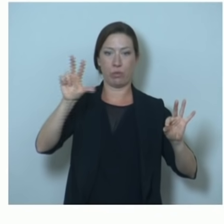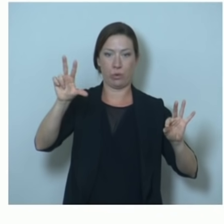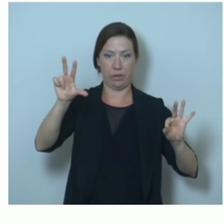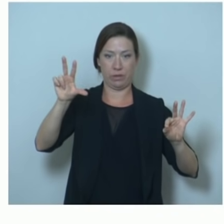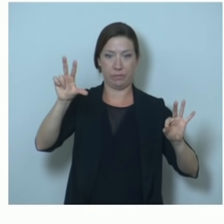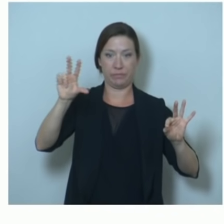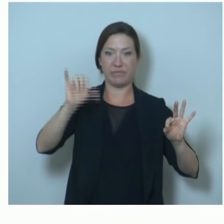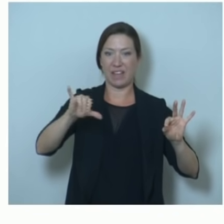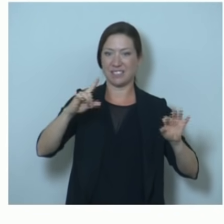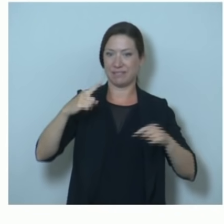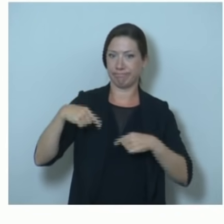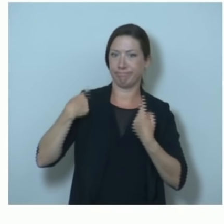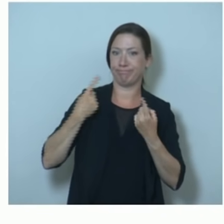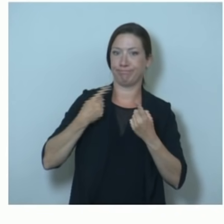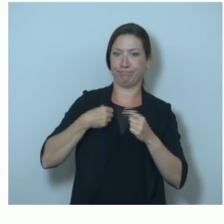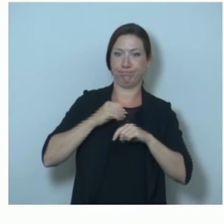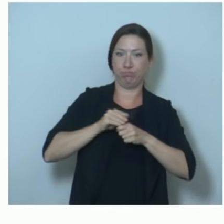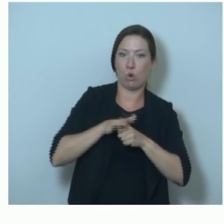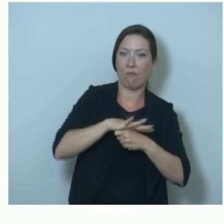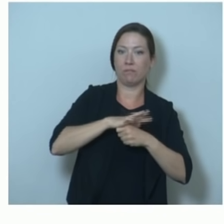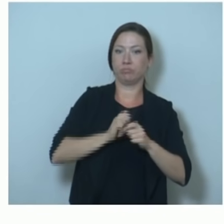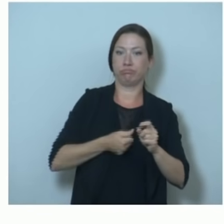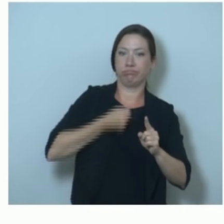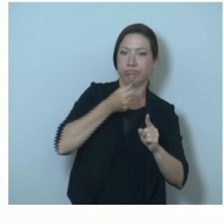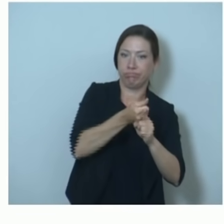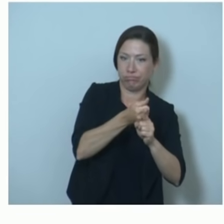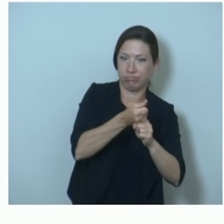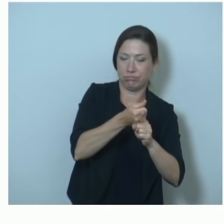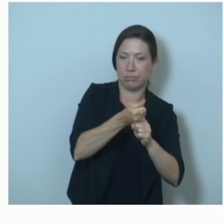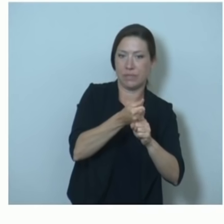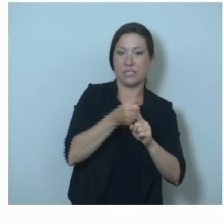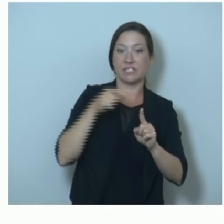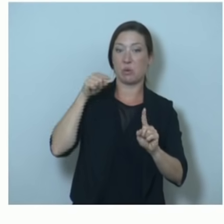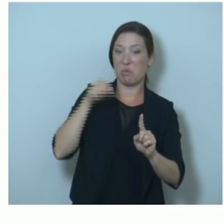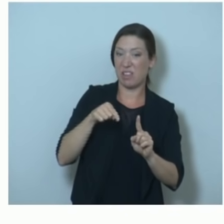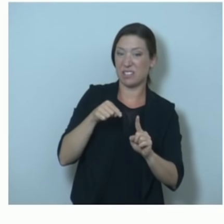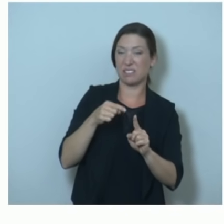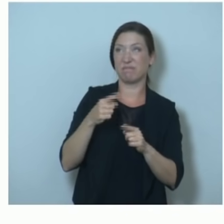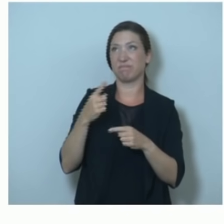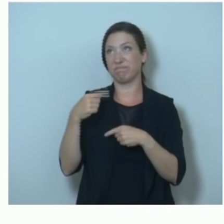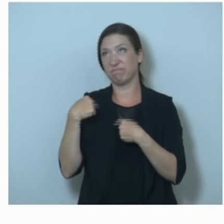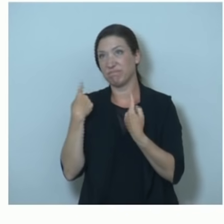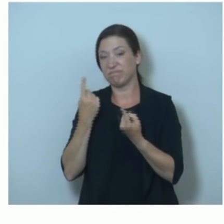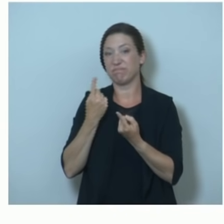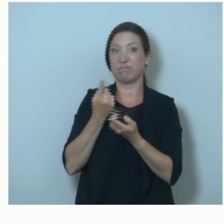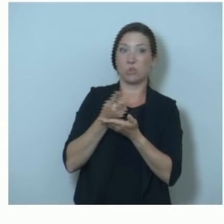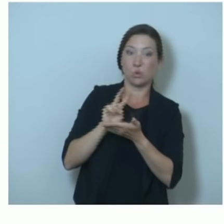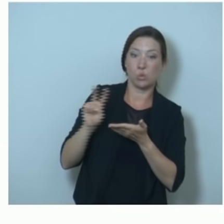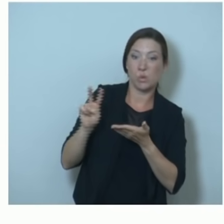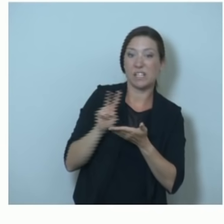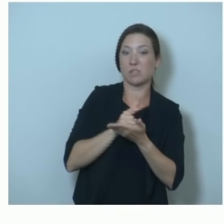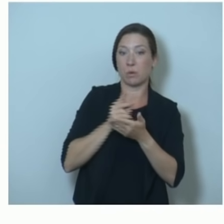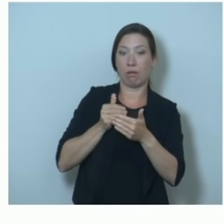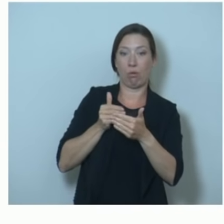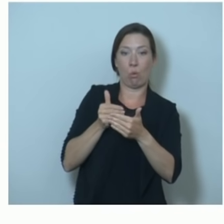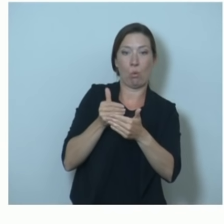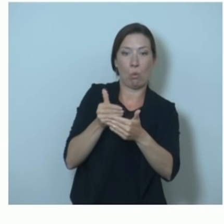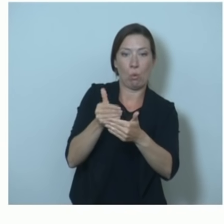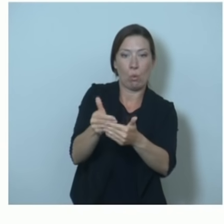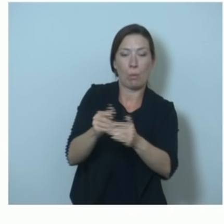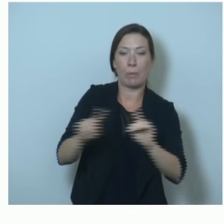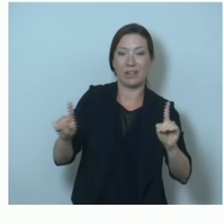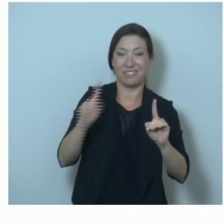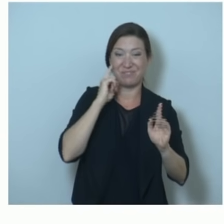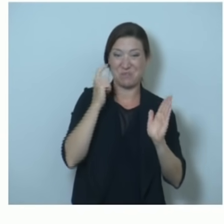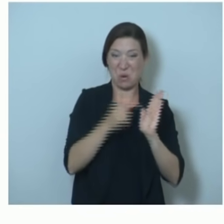actually lately we're getting closer to 1.5 to 2 weeks over the past couple weeks. But notice the words on the graph.